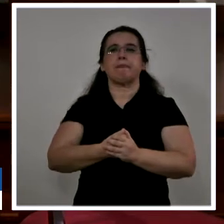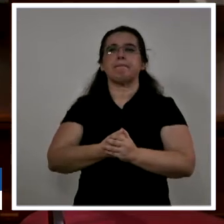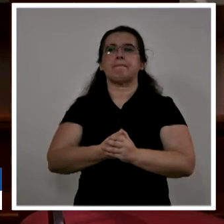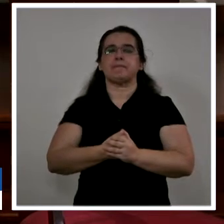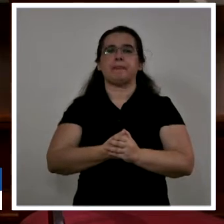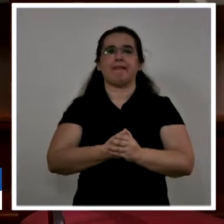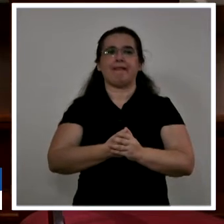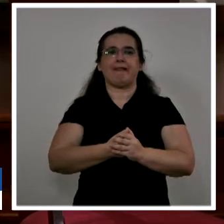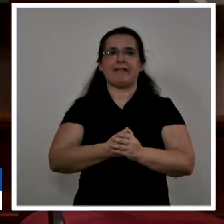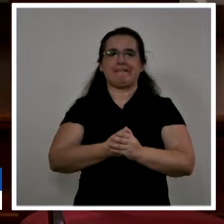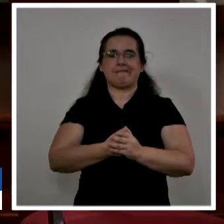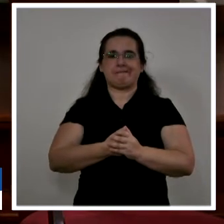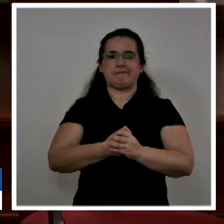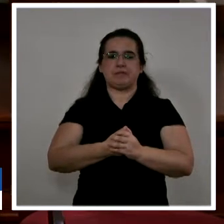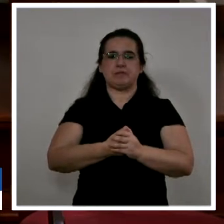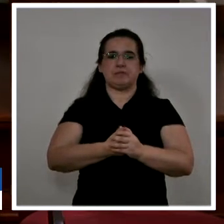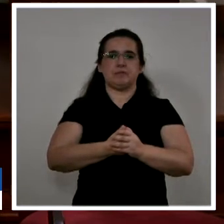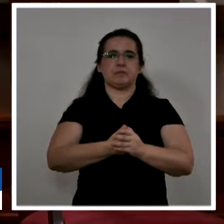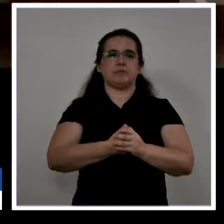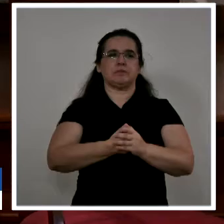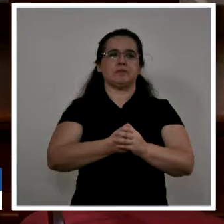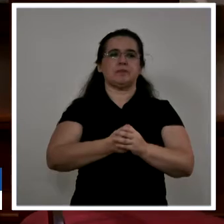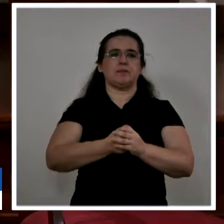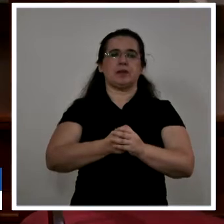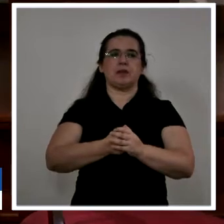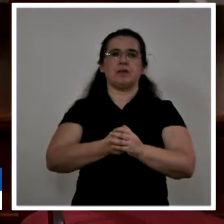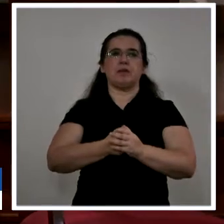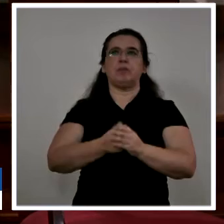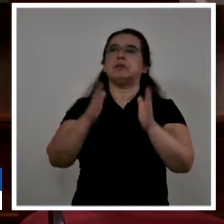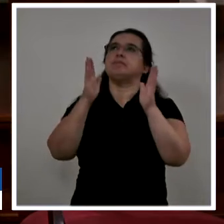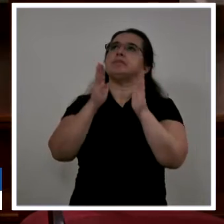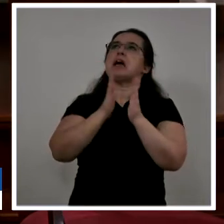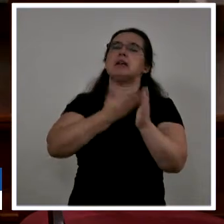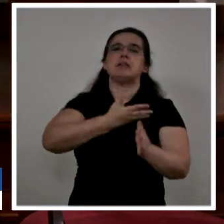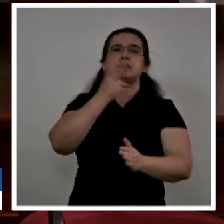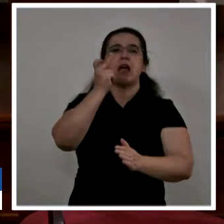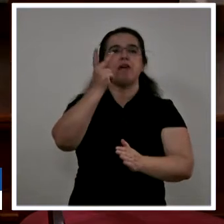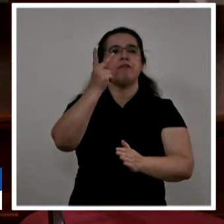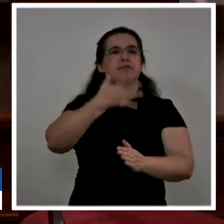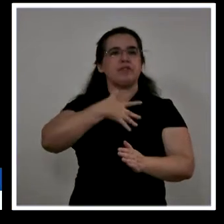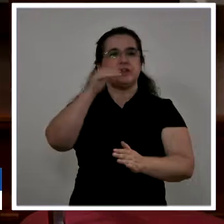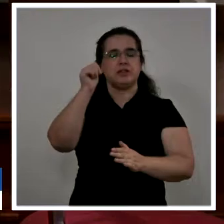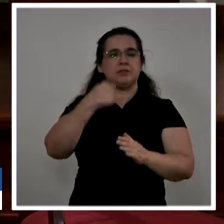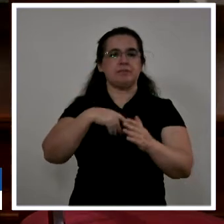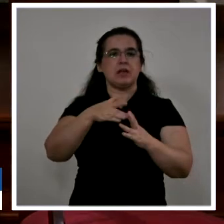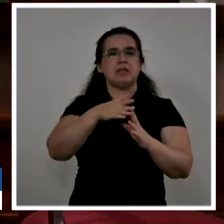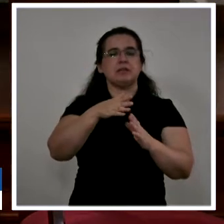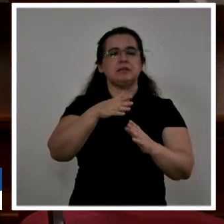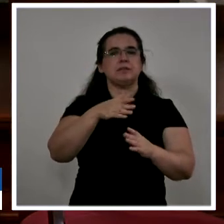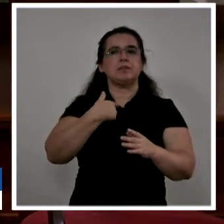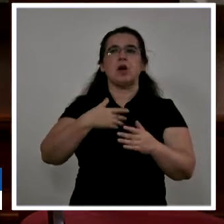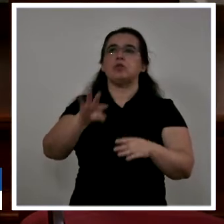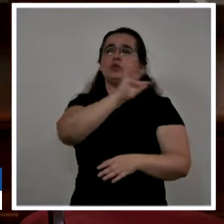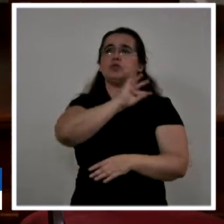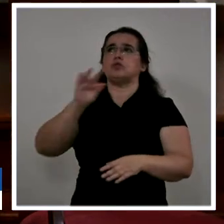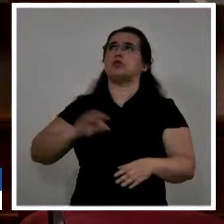David speaking, for you, God, formed my inward parts. David diz que, vou ler, 139, versículo 1, ó Senhor, tu